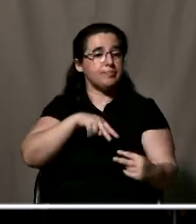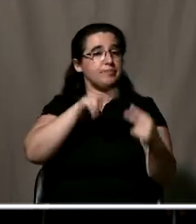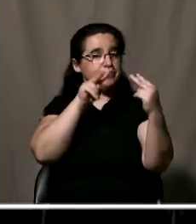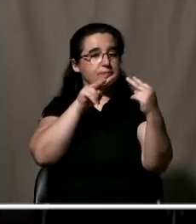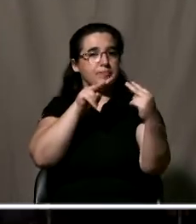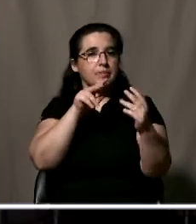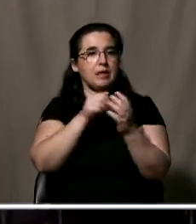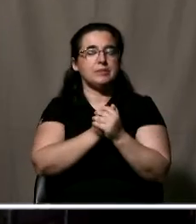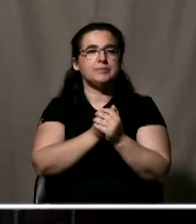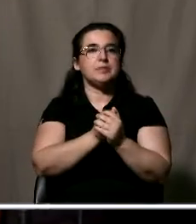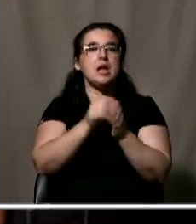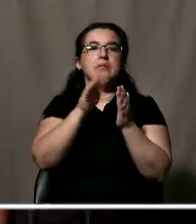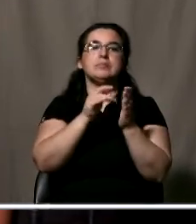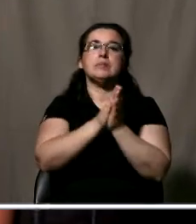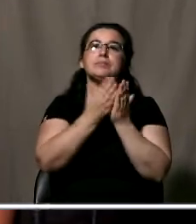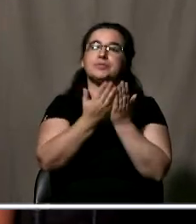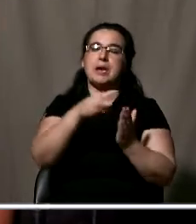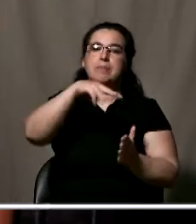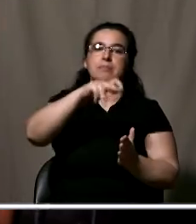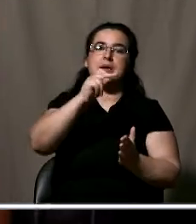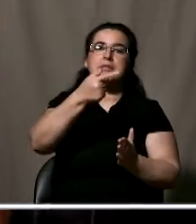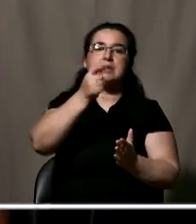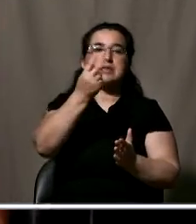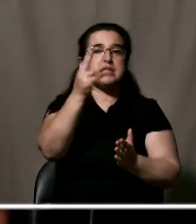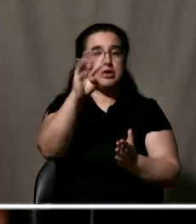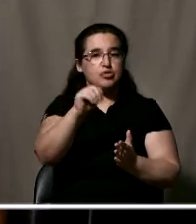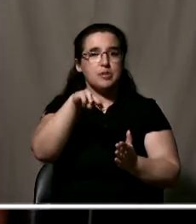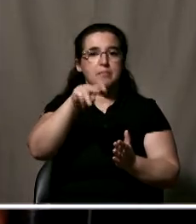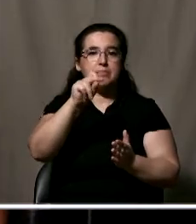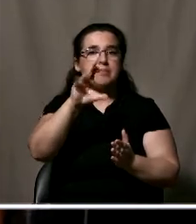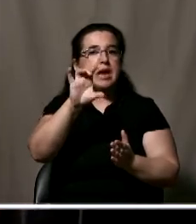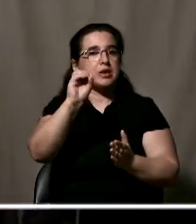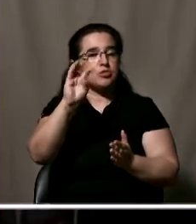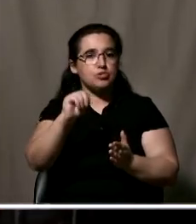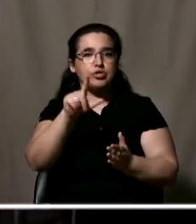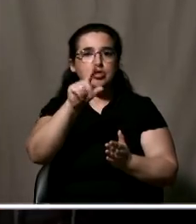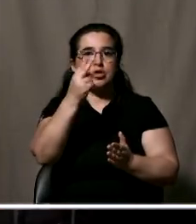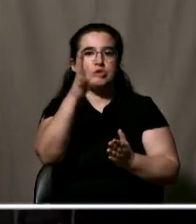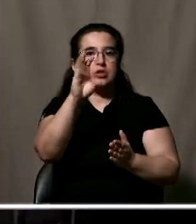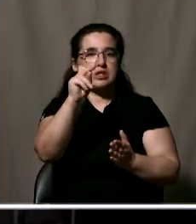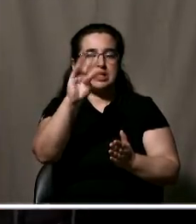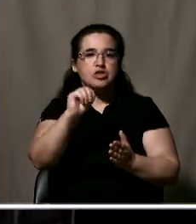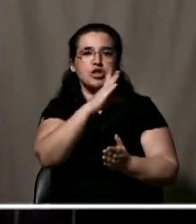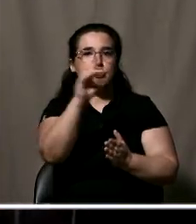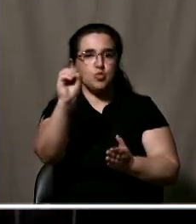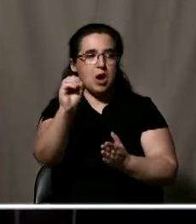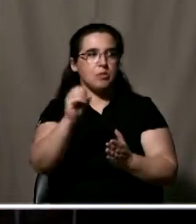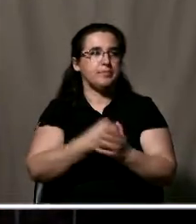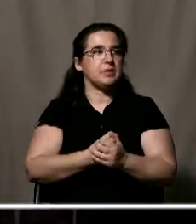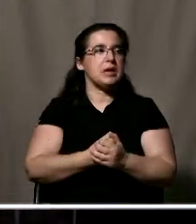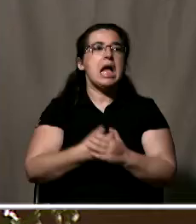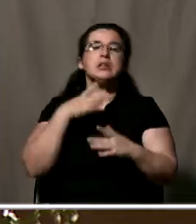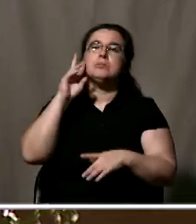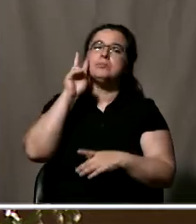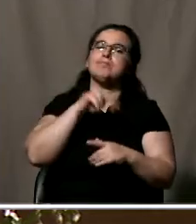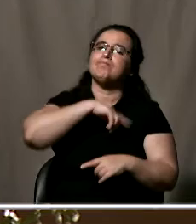Mark, Luke, and John nos Evangelhos de Mateus, Marcos, Lucas e João. As we see Jesus, nós, à medida que vemos Jesus, touching the eyes of